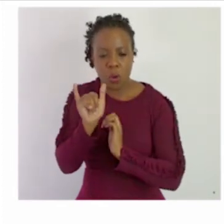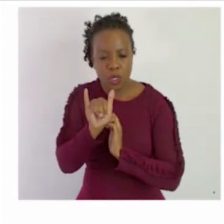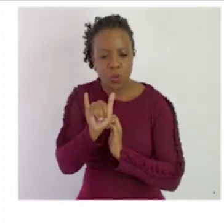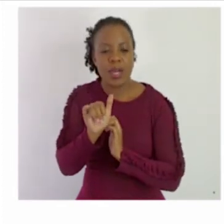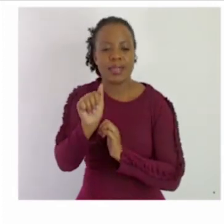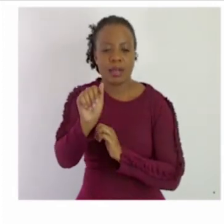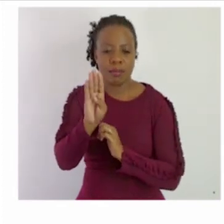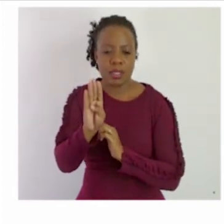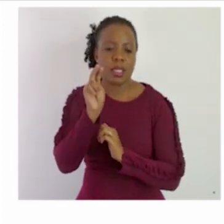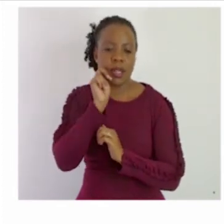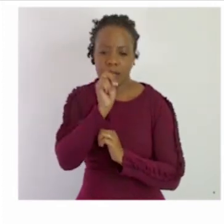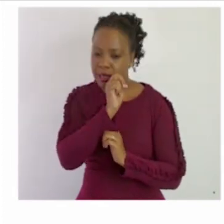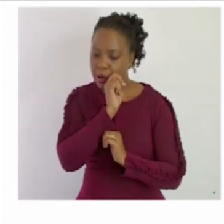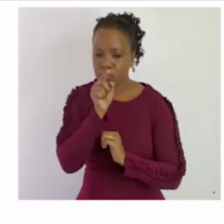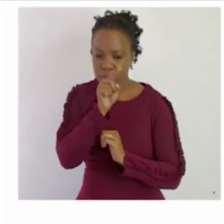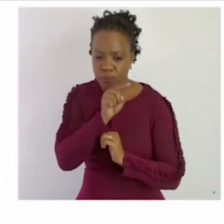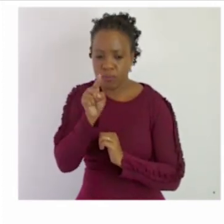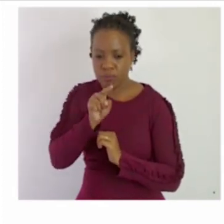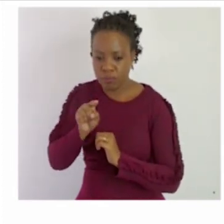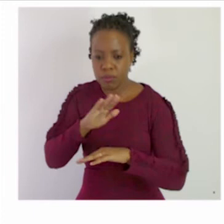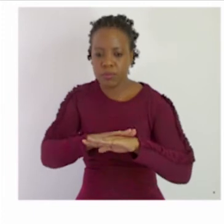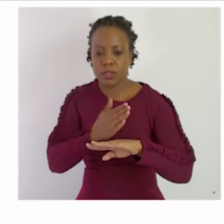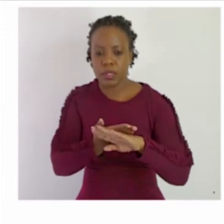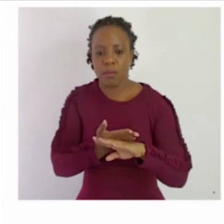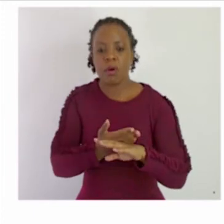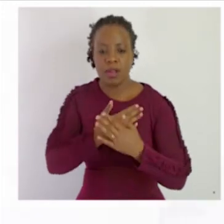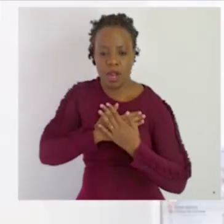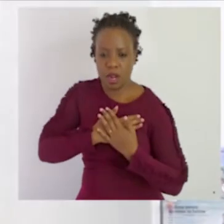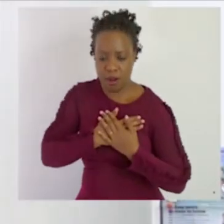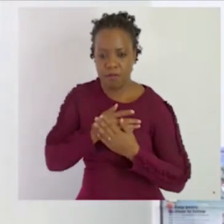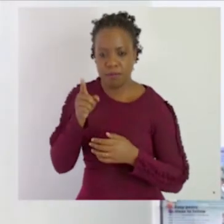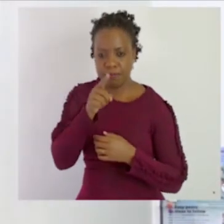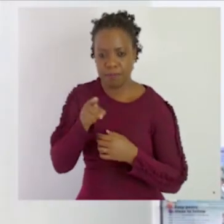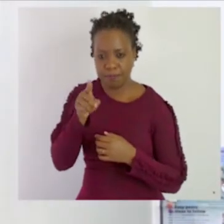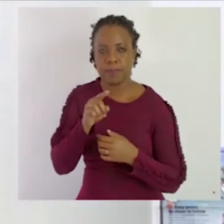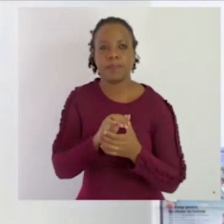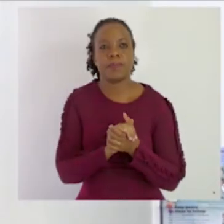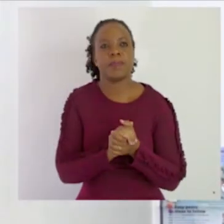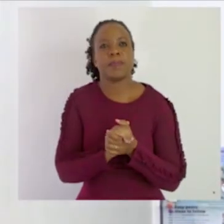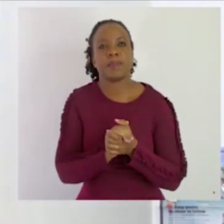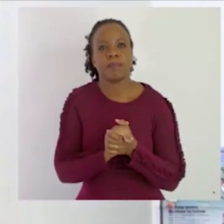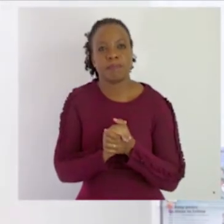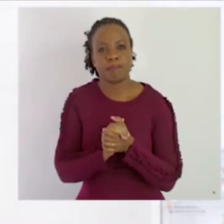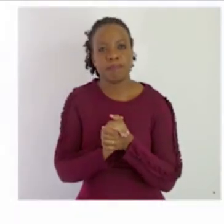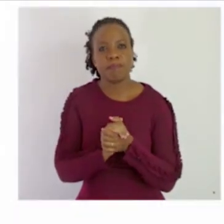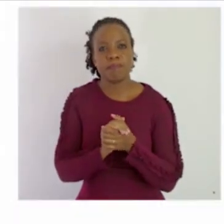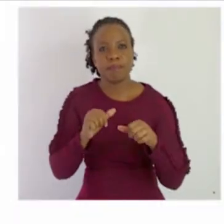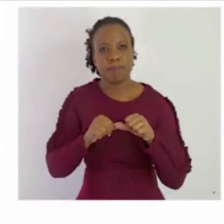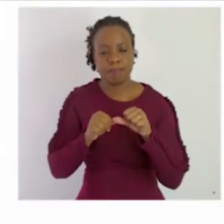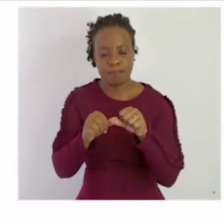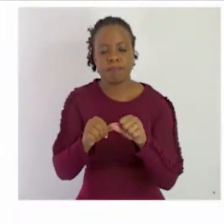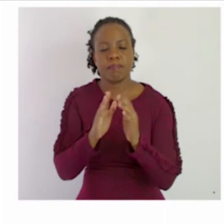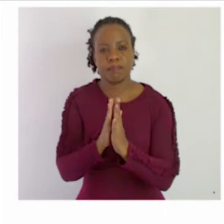circle them, like the word love. Okay. If we turn to page